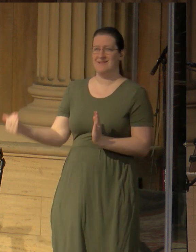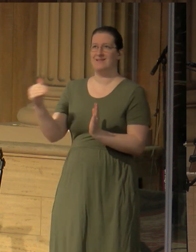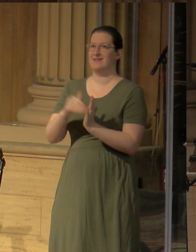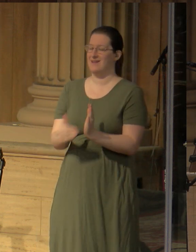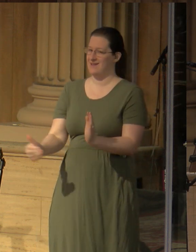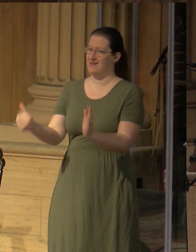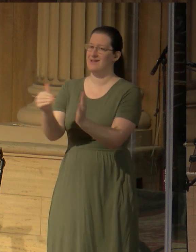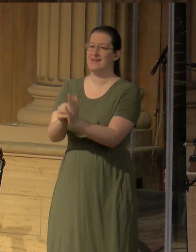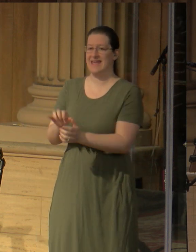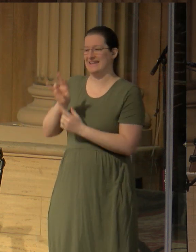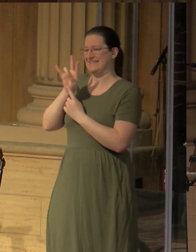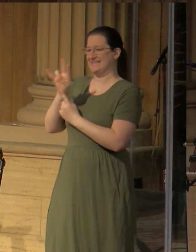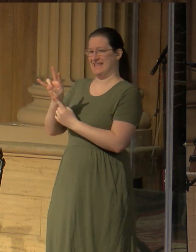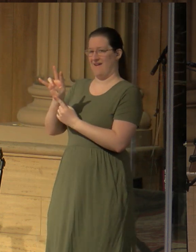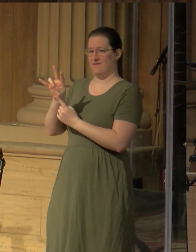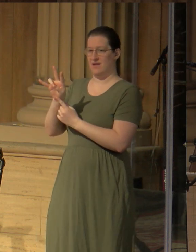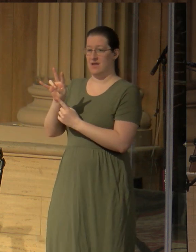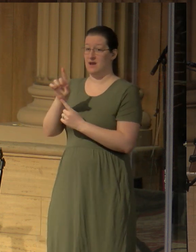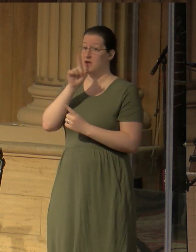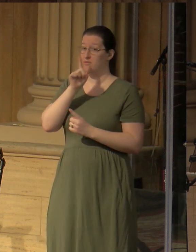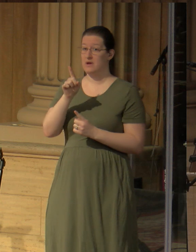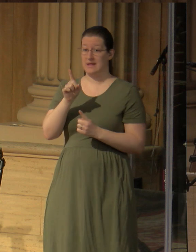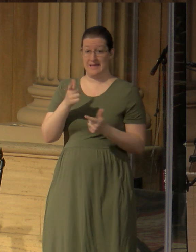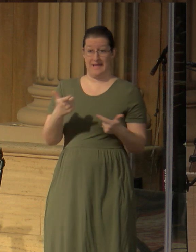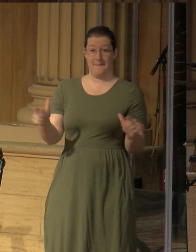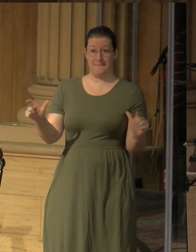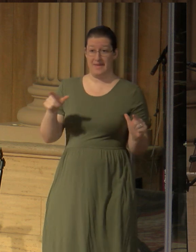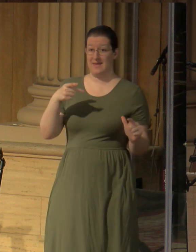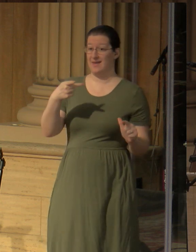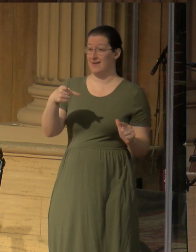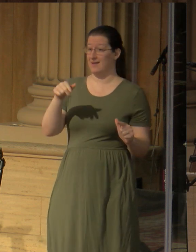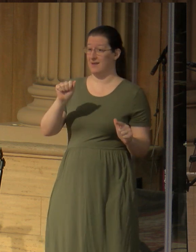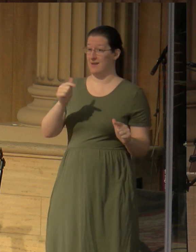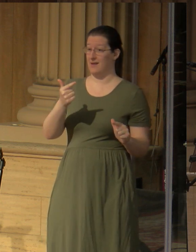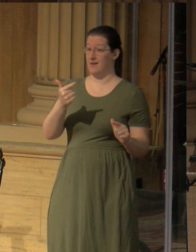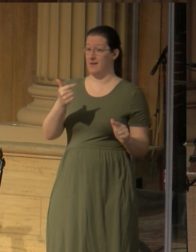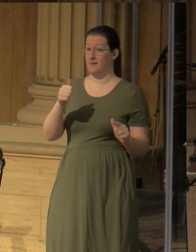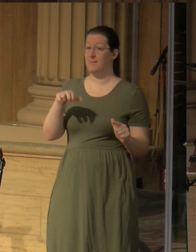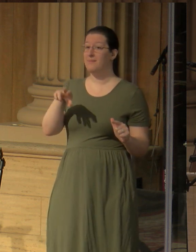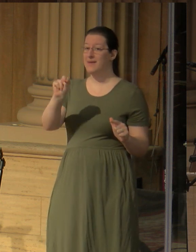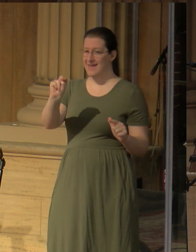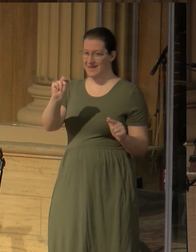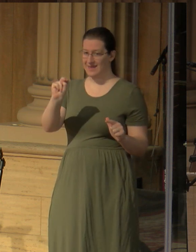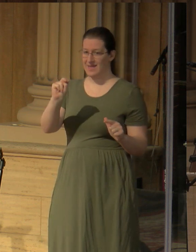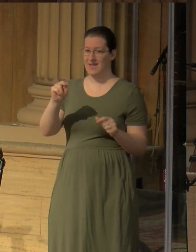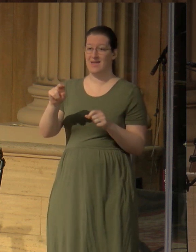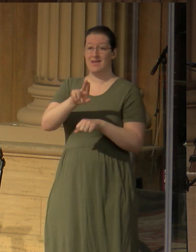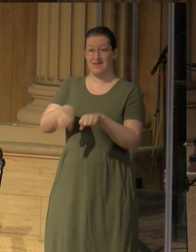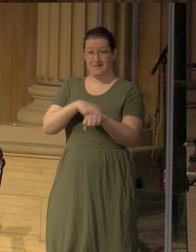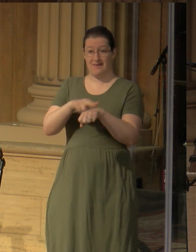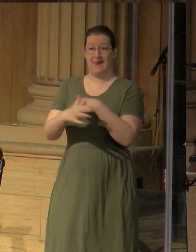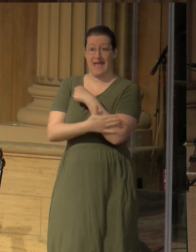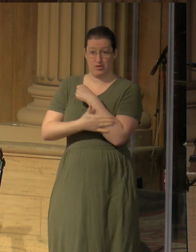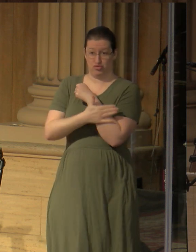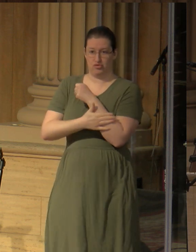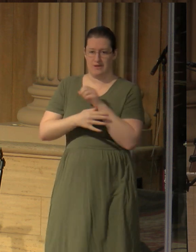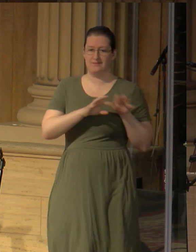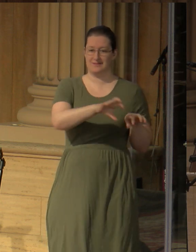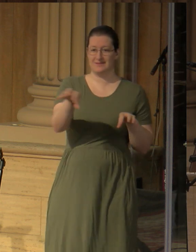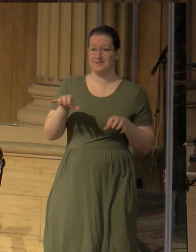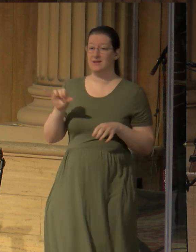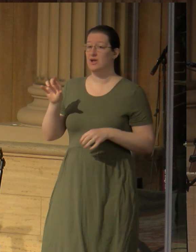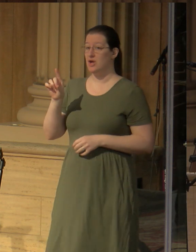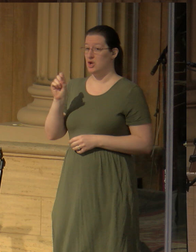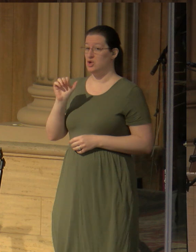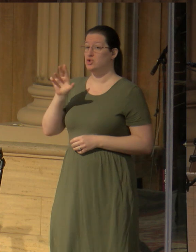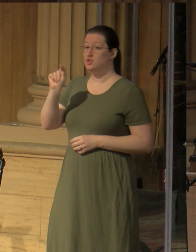like there were 7 major pagan nations, 7 Gentile nations. And you see it in verses like Deuteronomy 7:1. It says, when the Lord